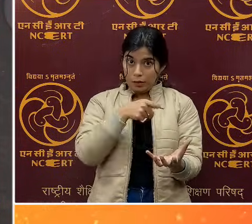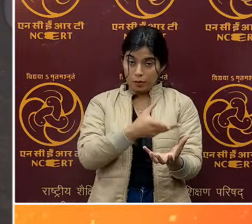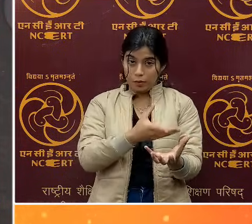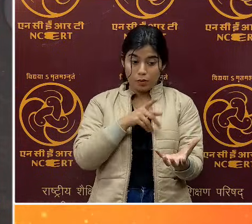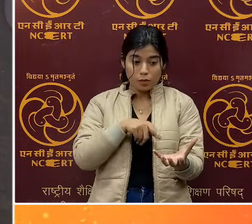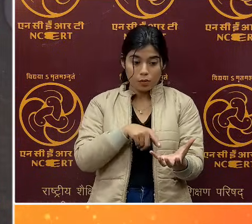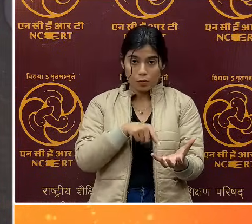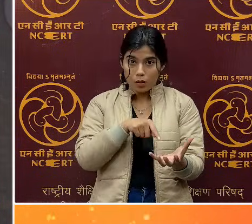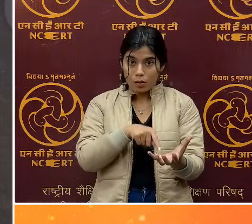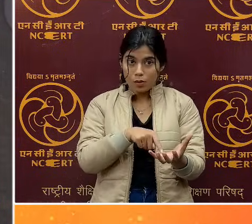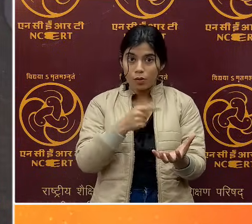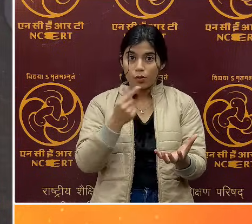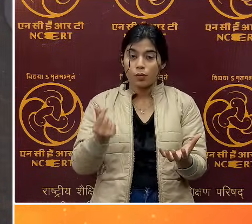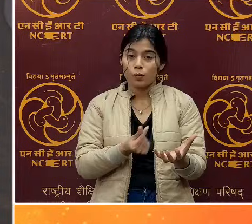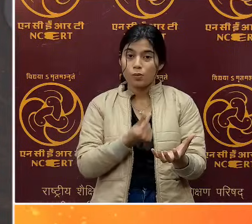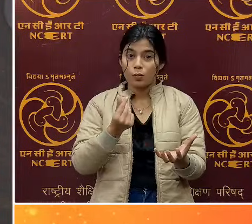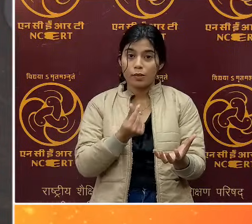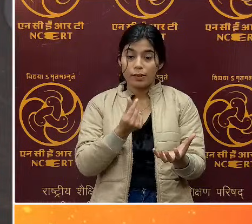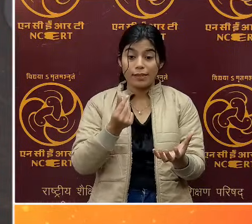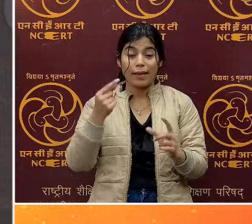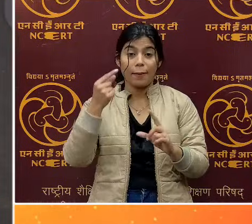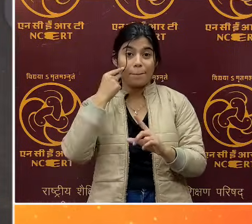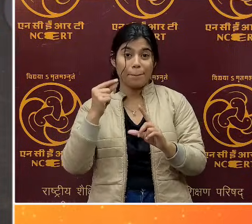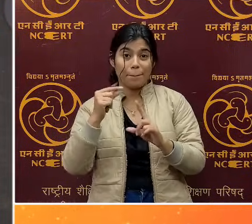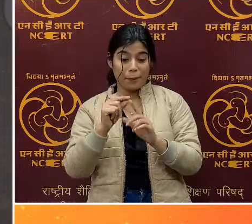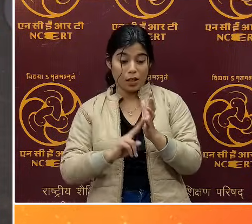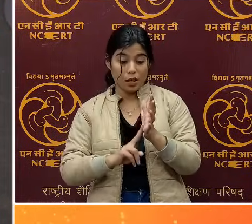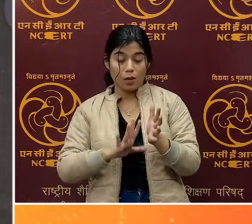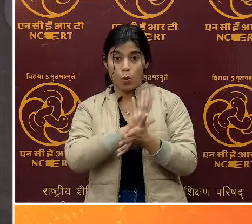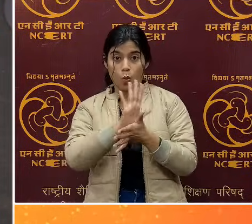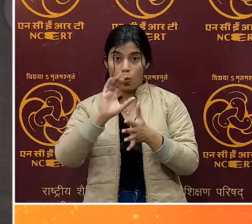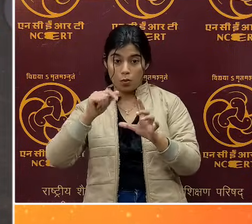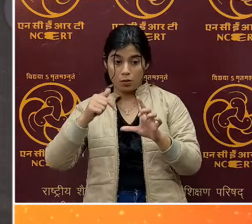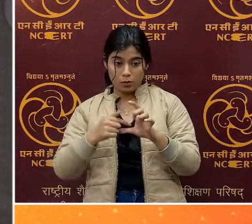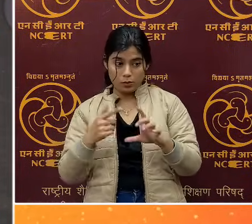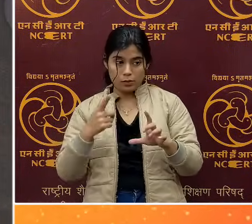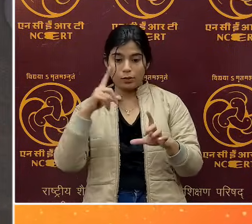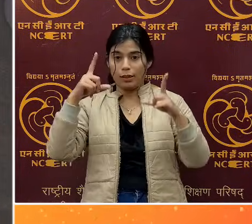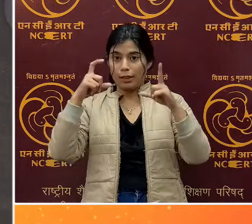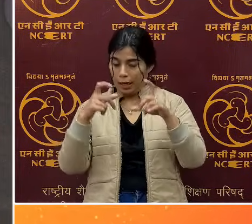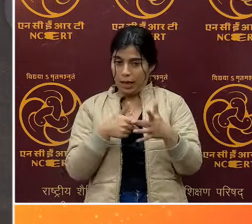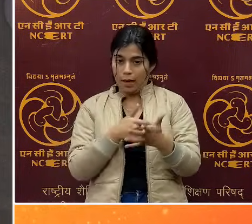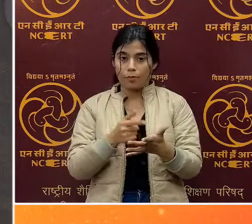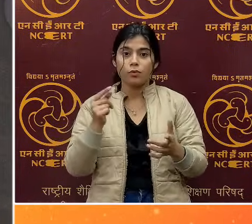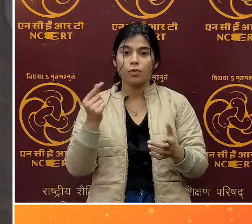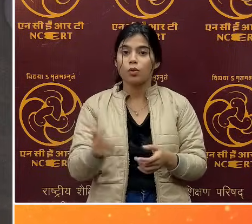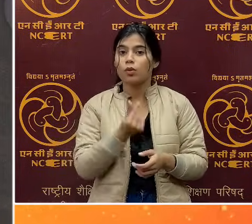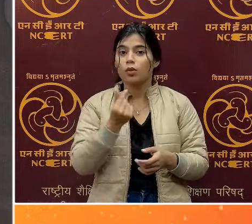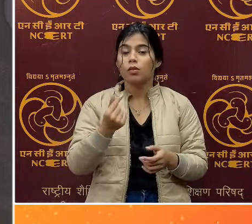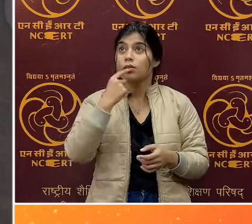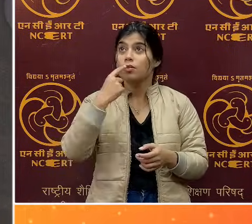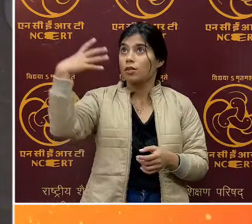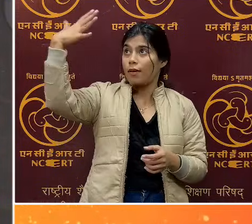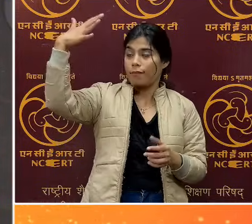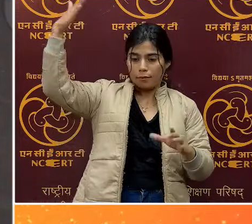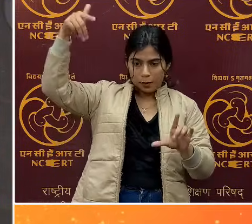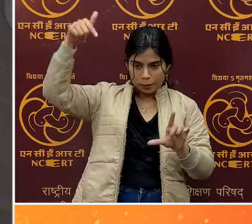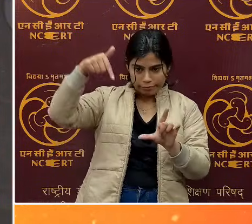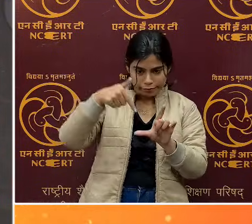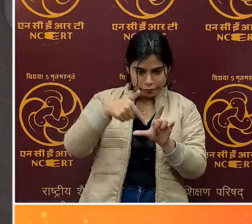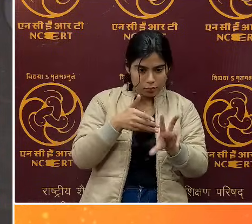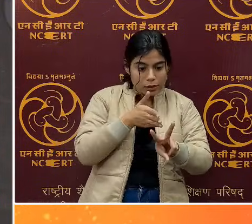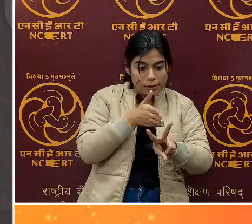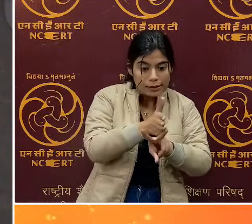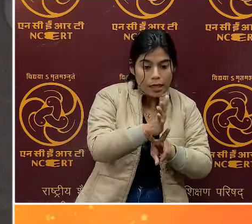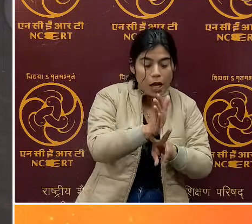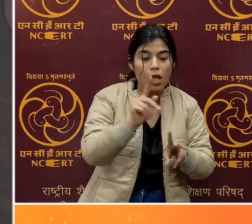are using the pinhole camera. Okay. And we have studied the property that light rays, they are passing